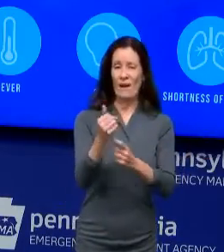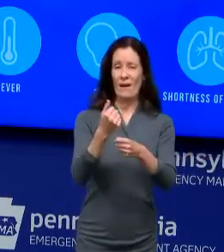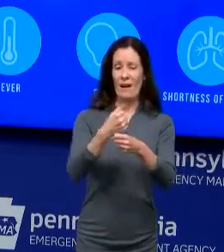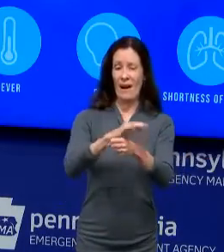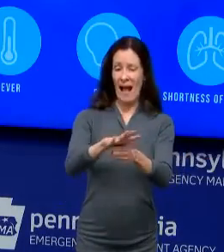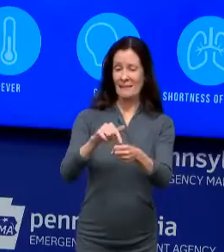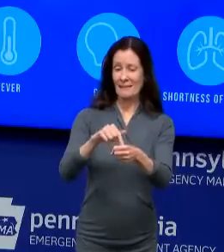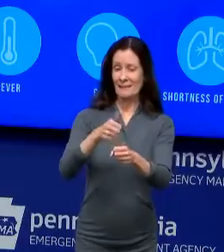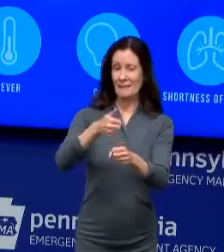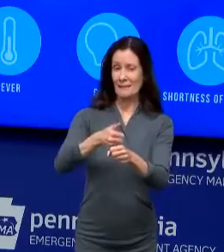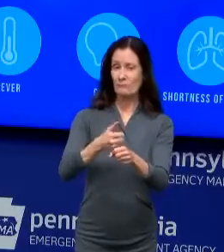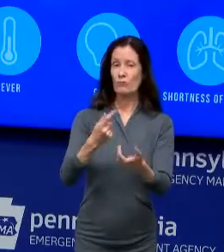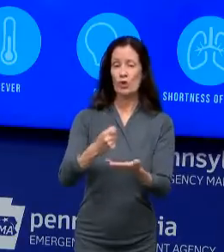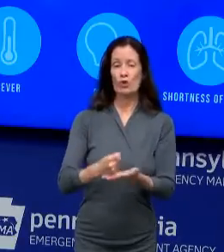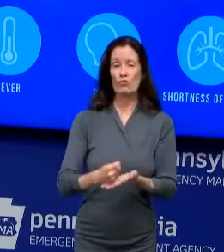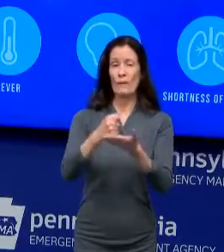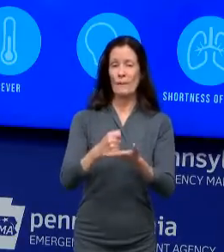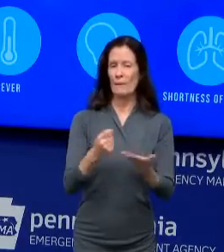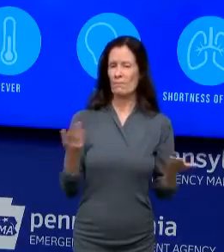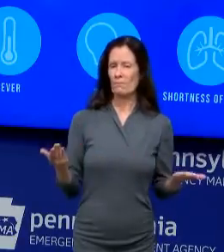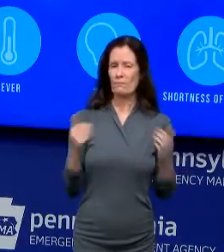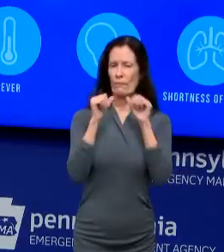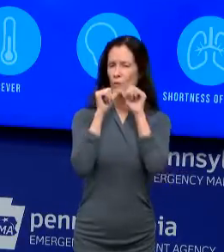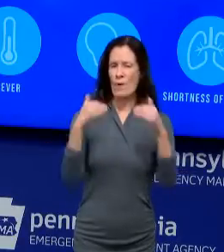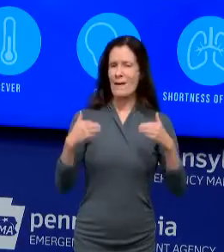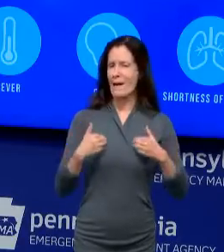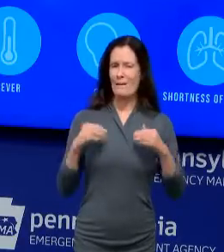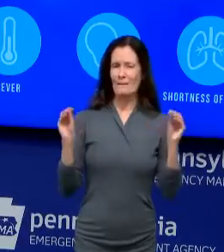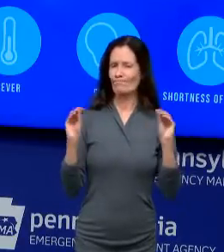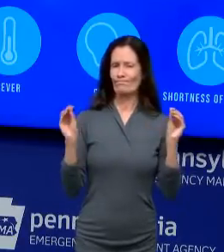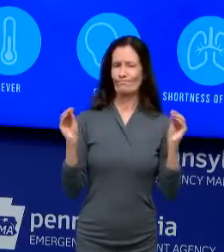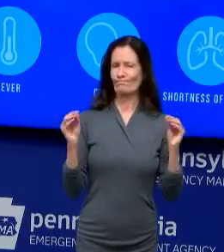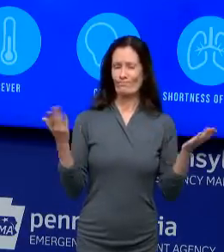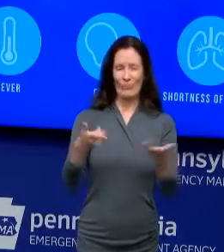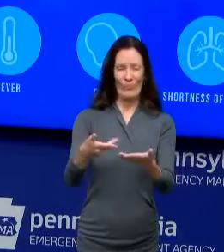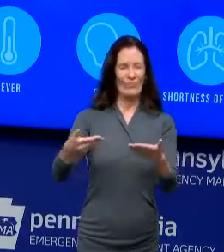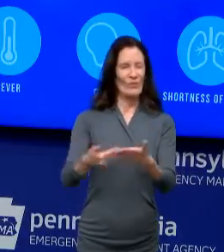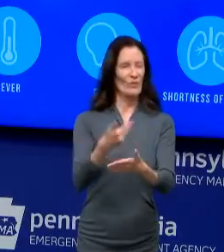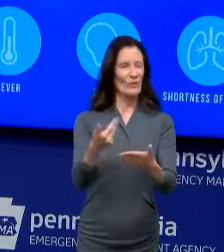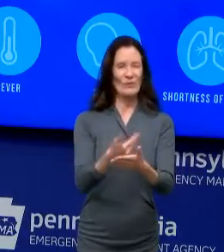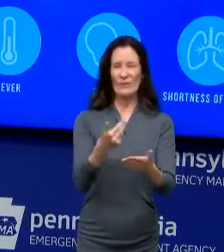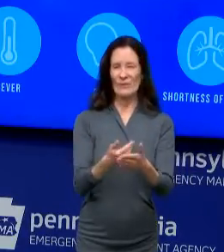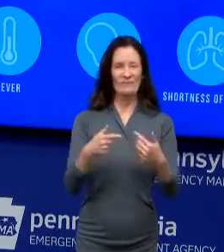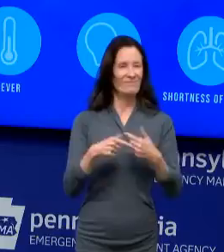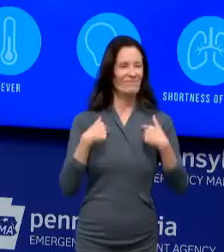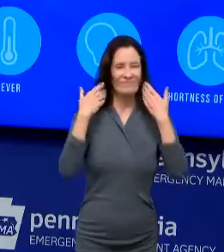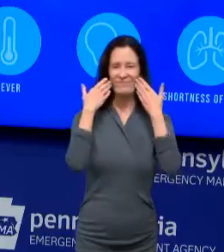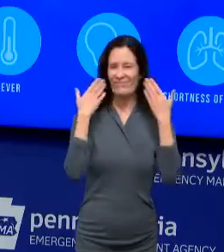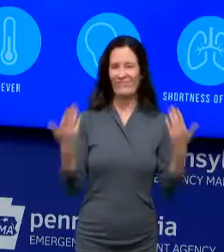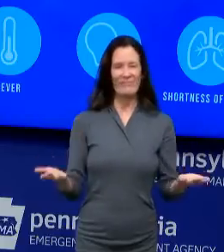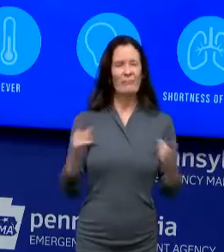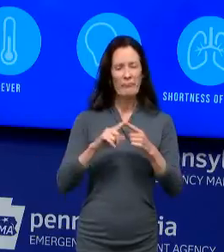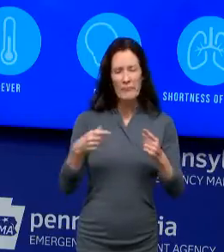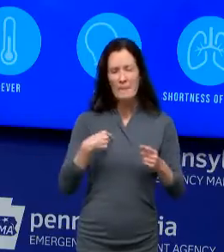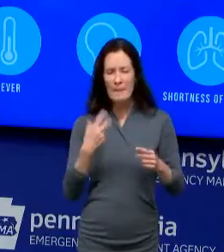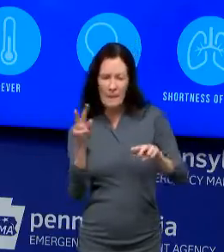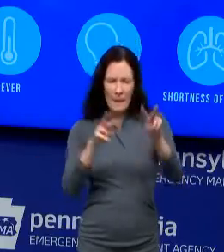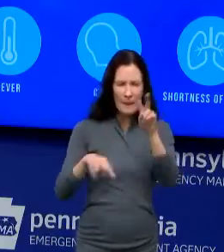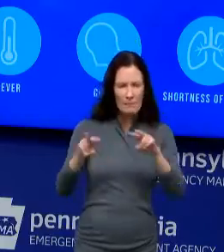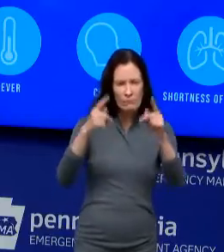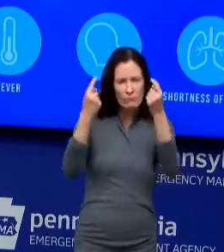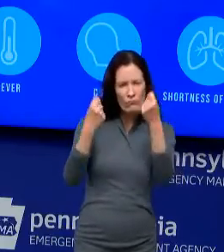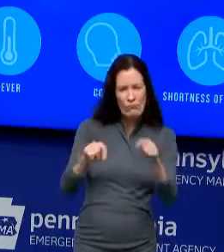actually trials being conducted right here in Pennsylvania, particularly in Philadelphia, at Penn State, at